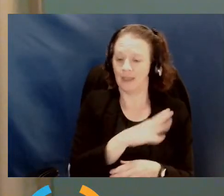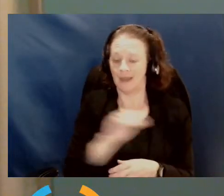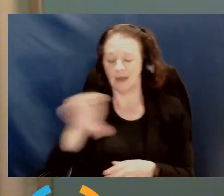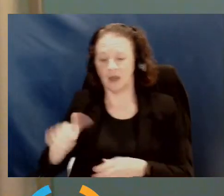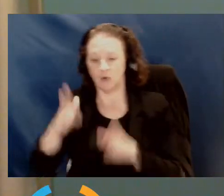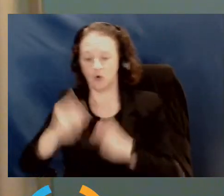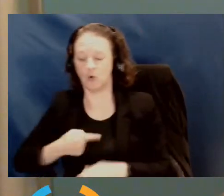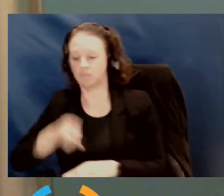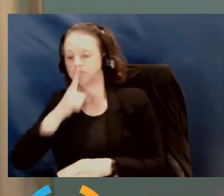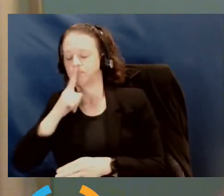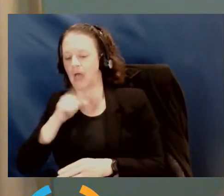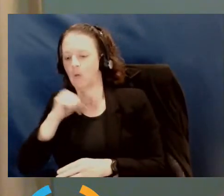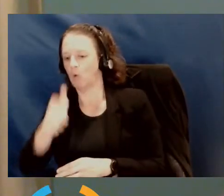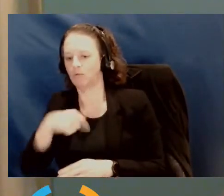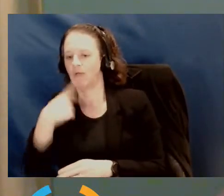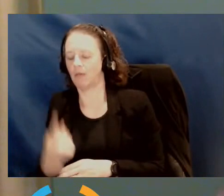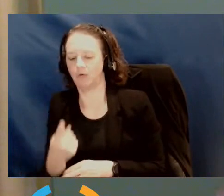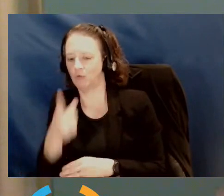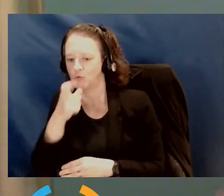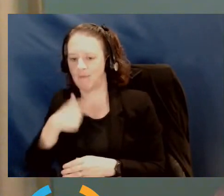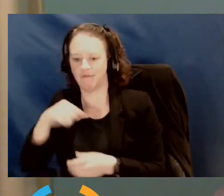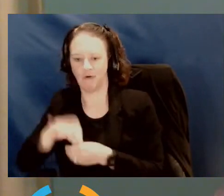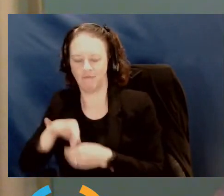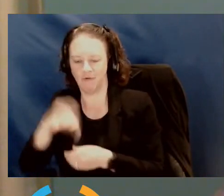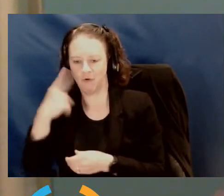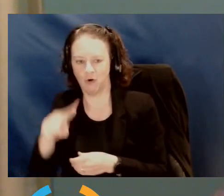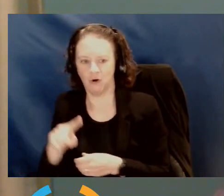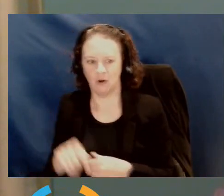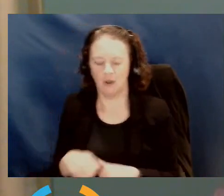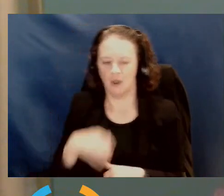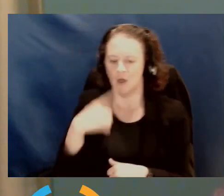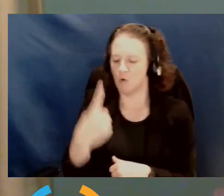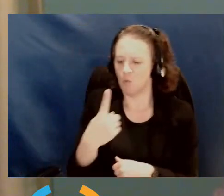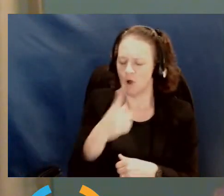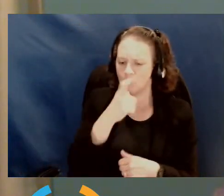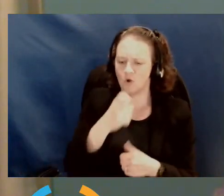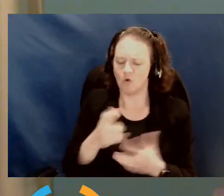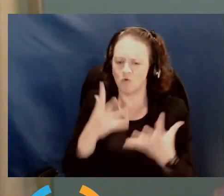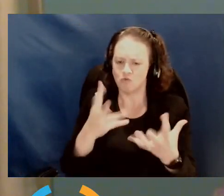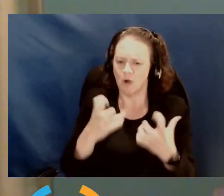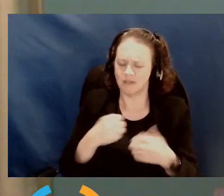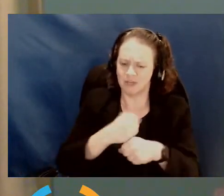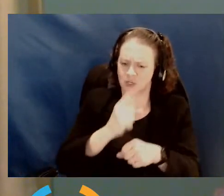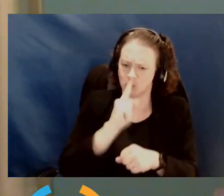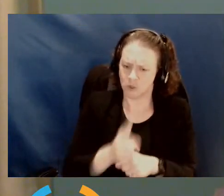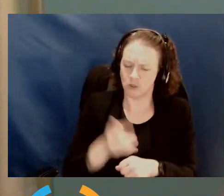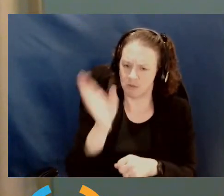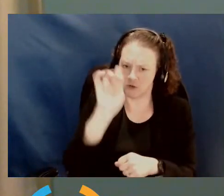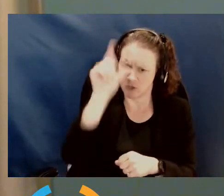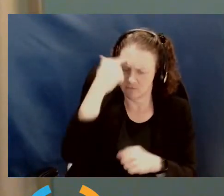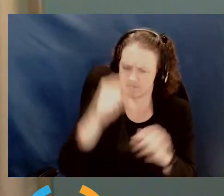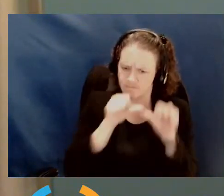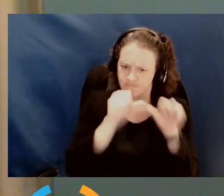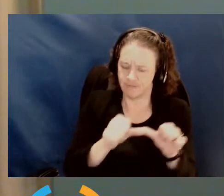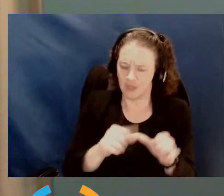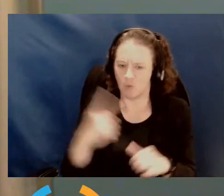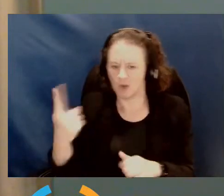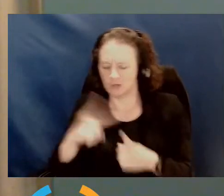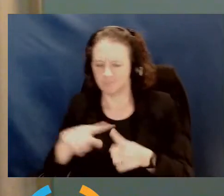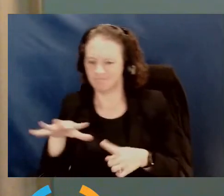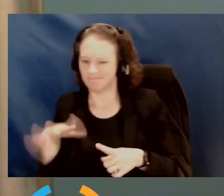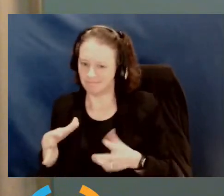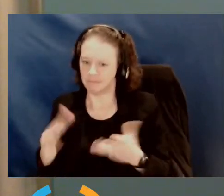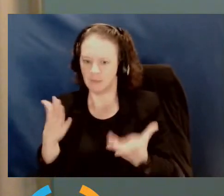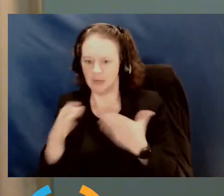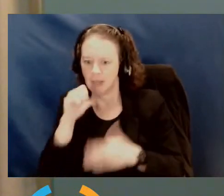who stays silent while the president undermines the integrity of our democracy. There's a clear choice, and many of your neighbors have already decided. I'm